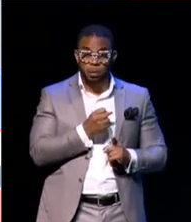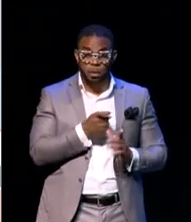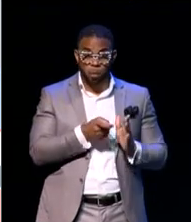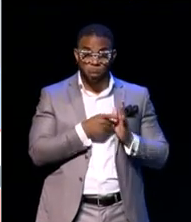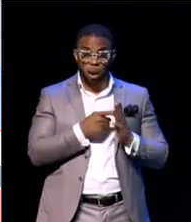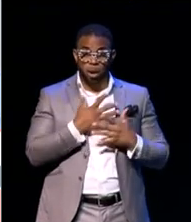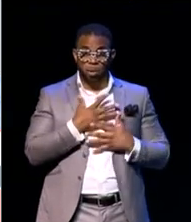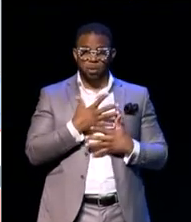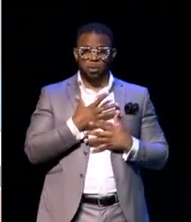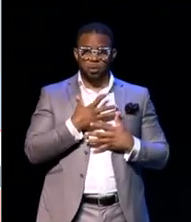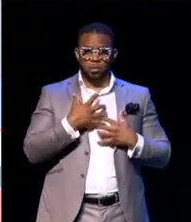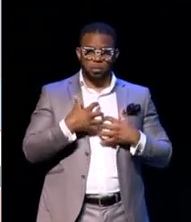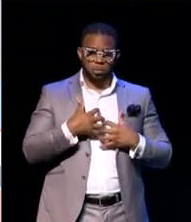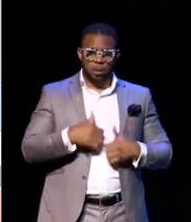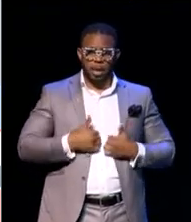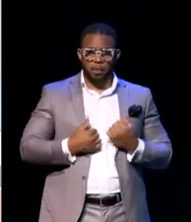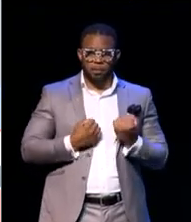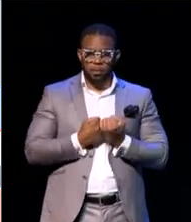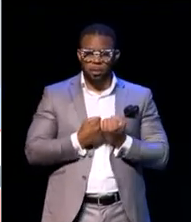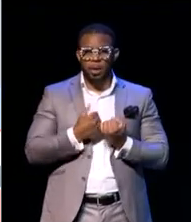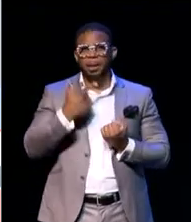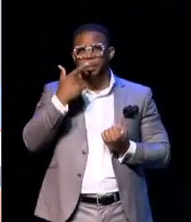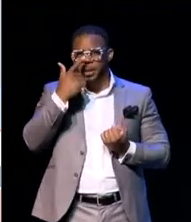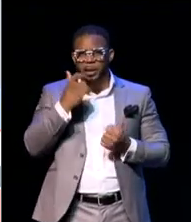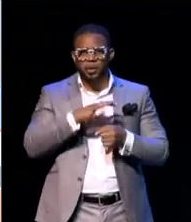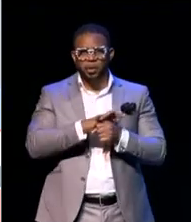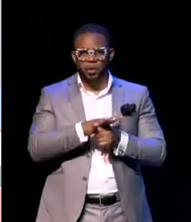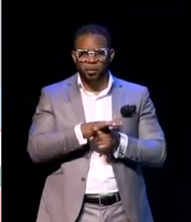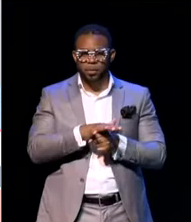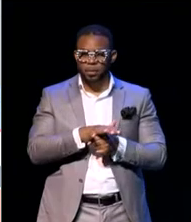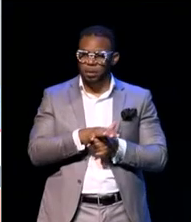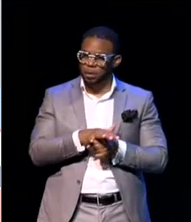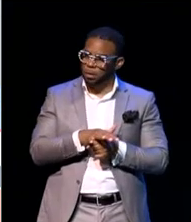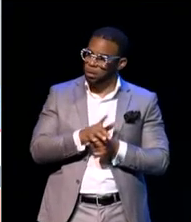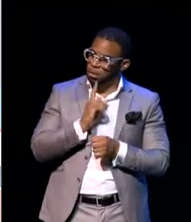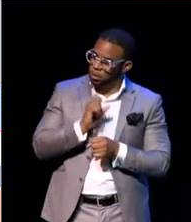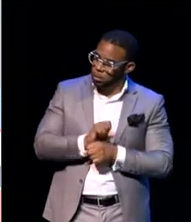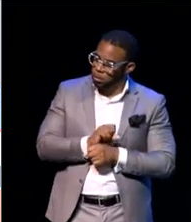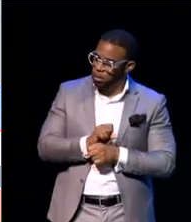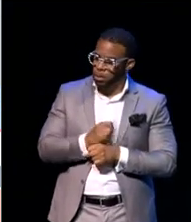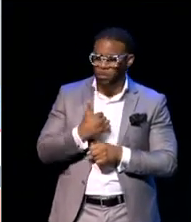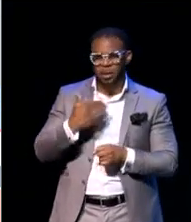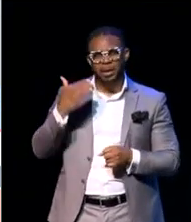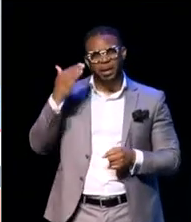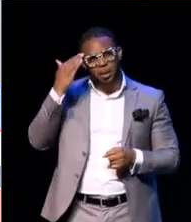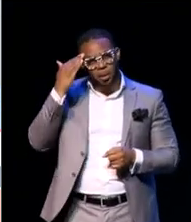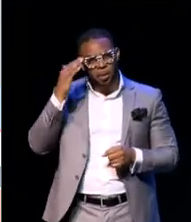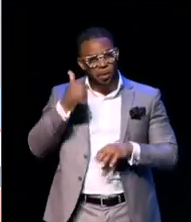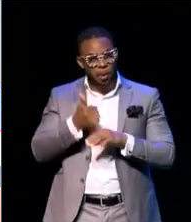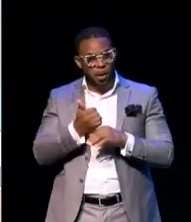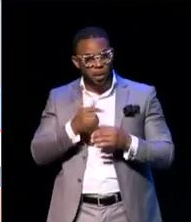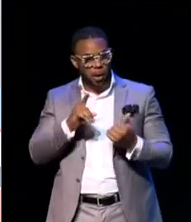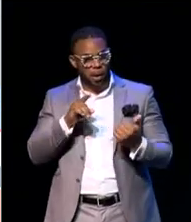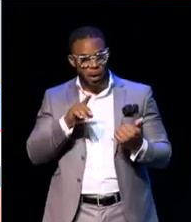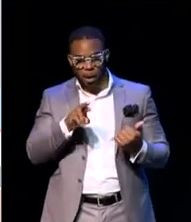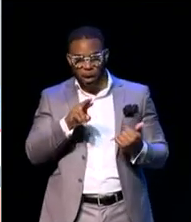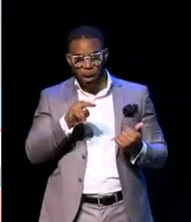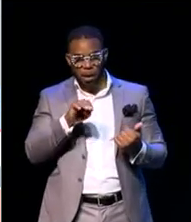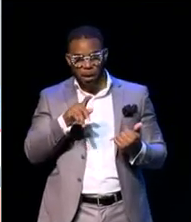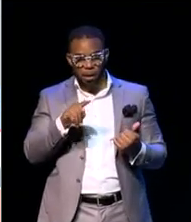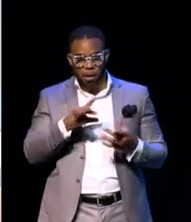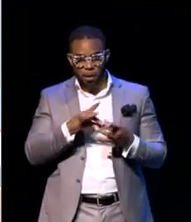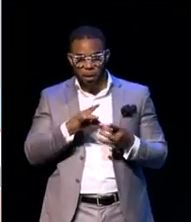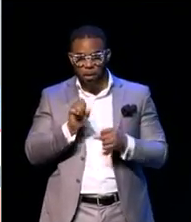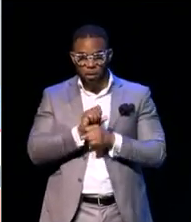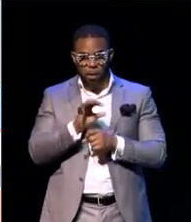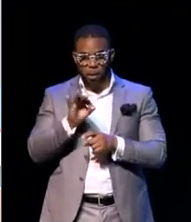required ventilatory and life support because of COVID-19. And we know, based on what Dr. Nesbitt has said and the